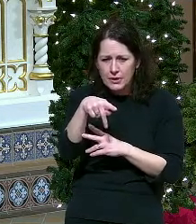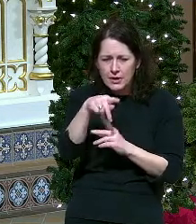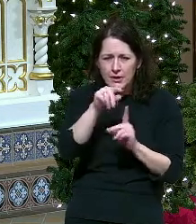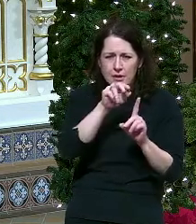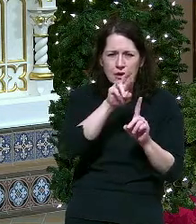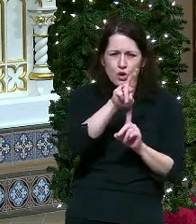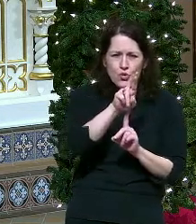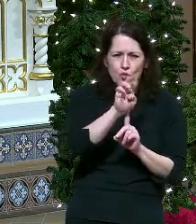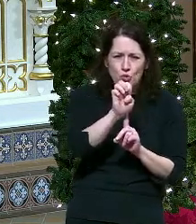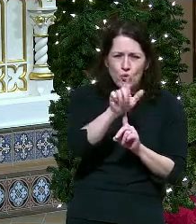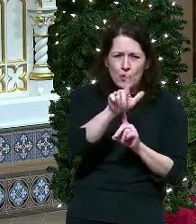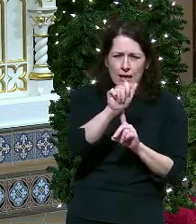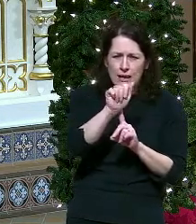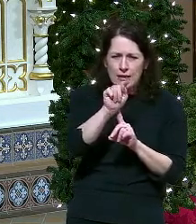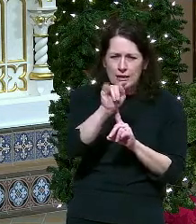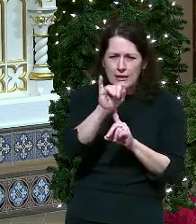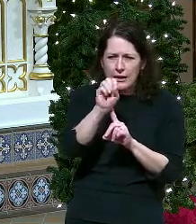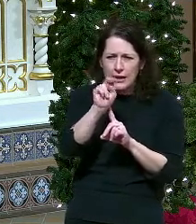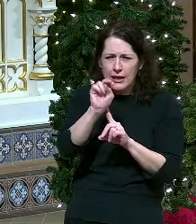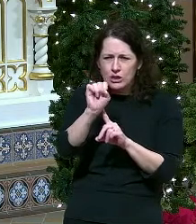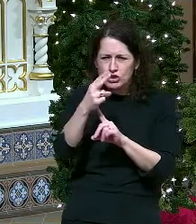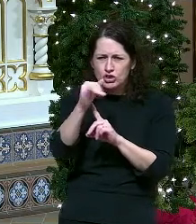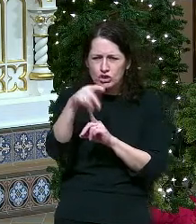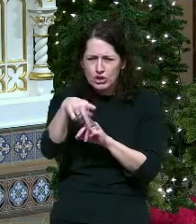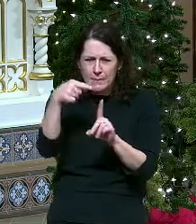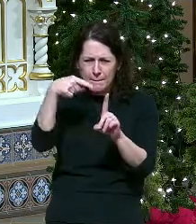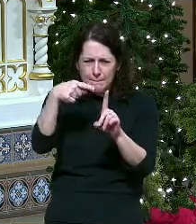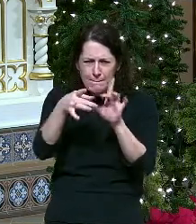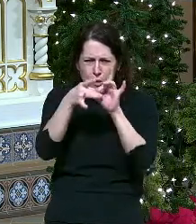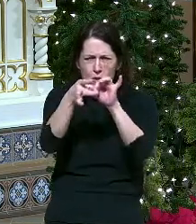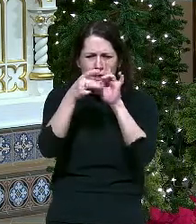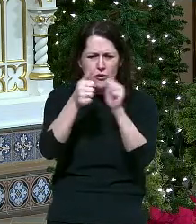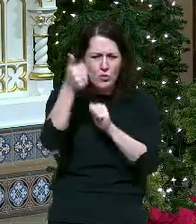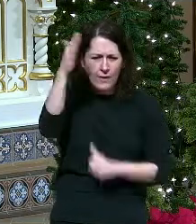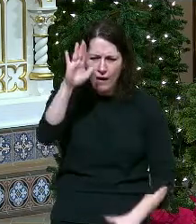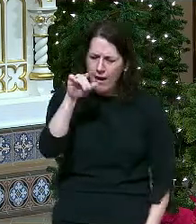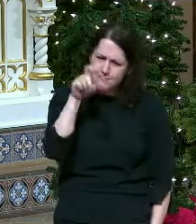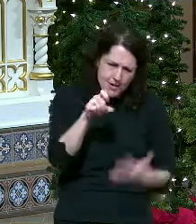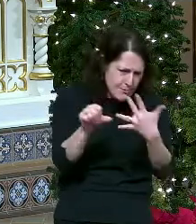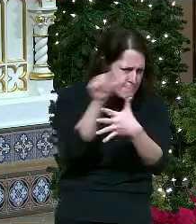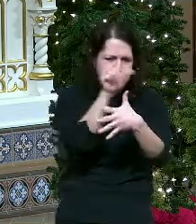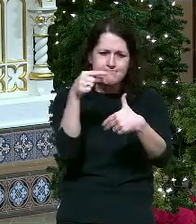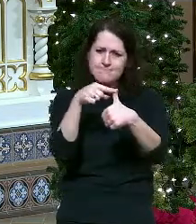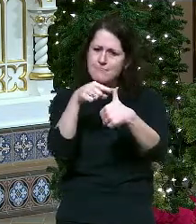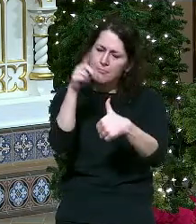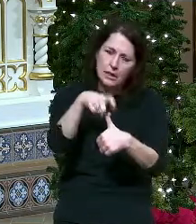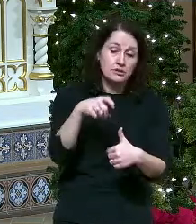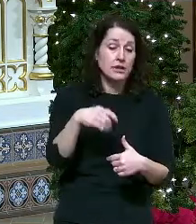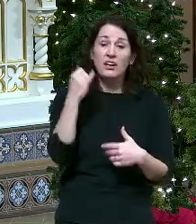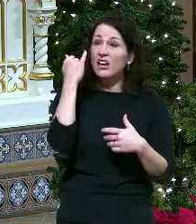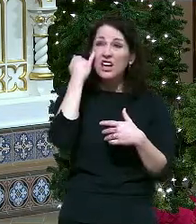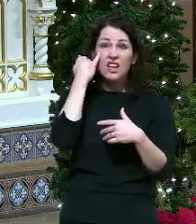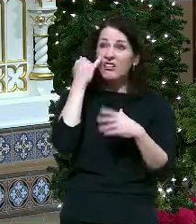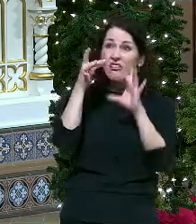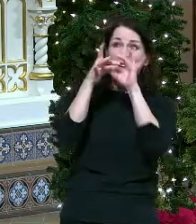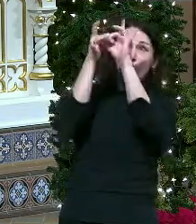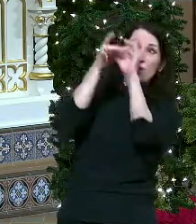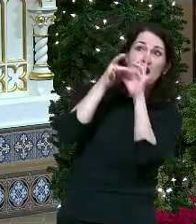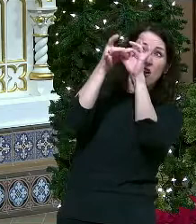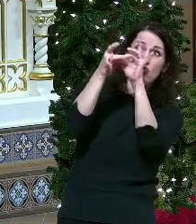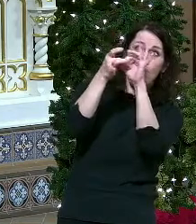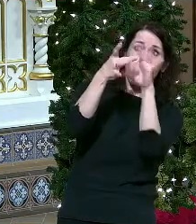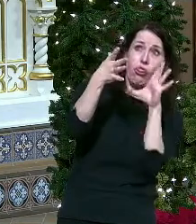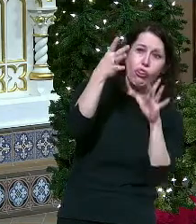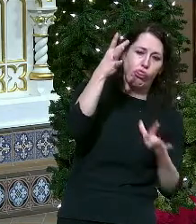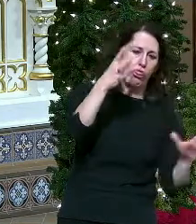Our relationship with God. Because if we don't work on that relationship, then we can